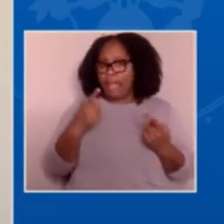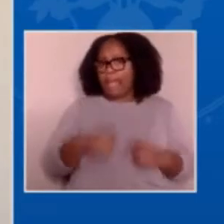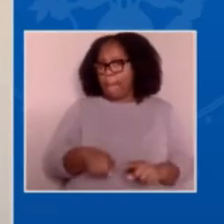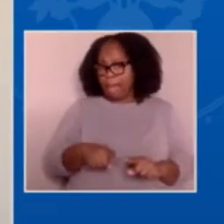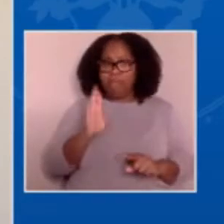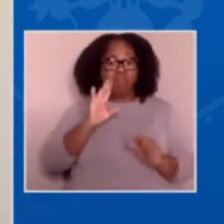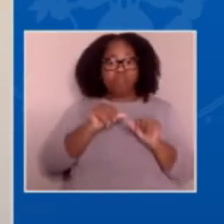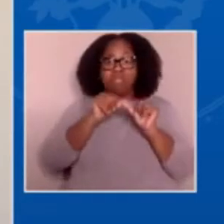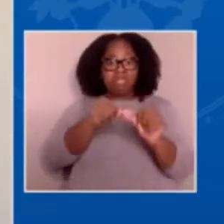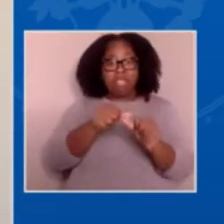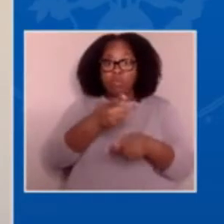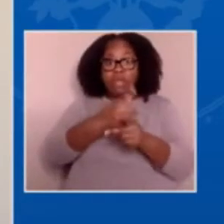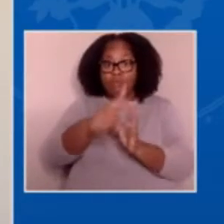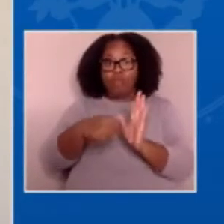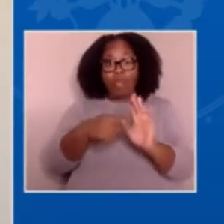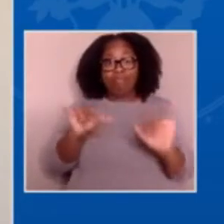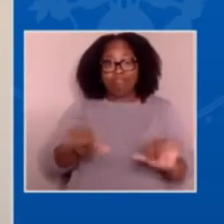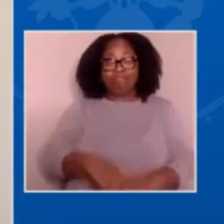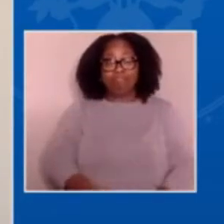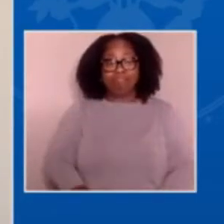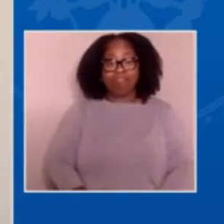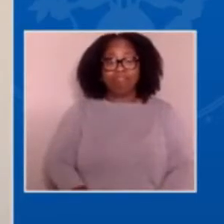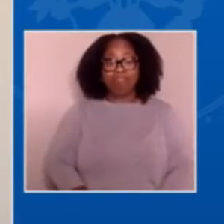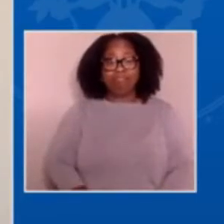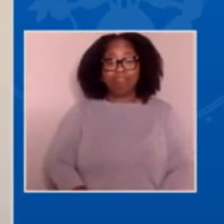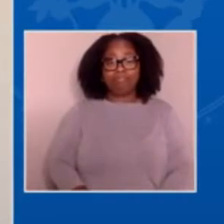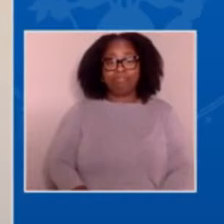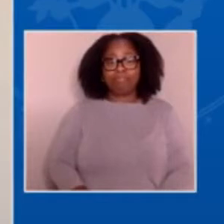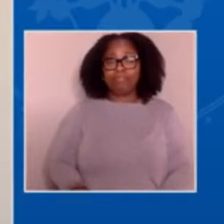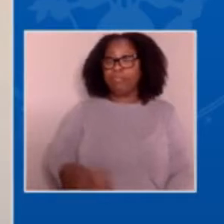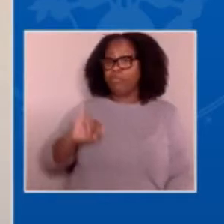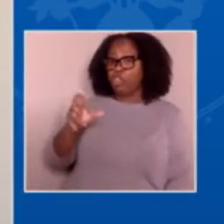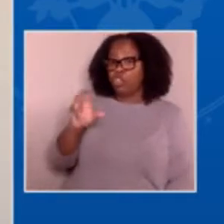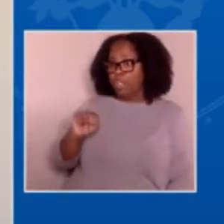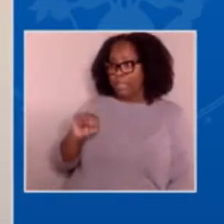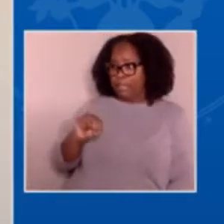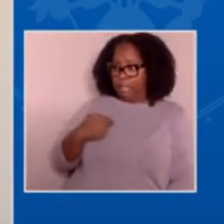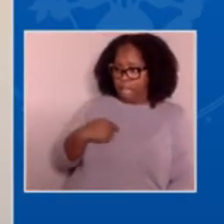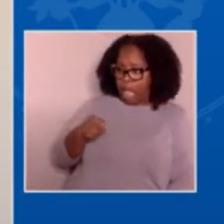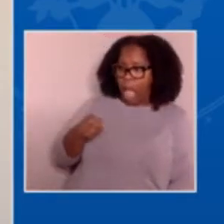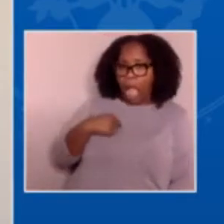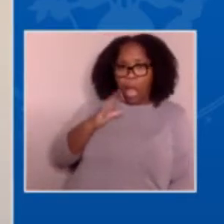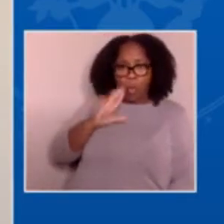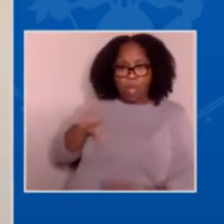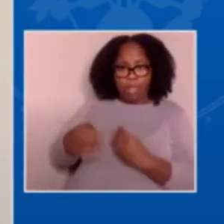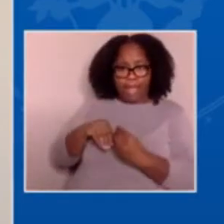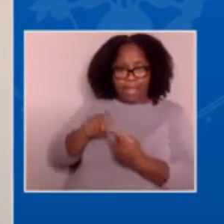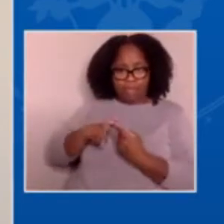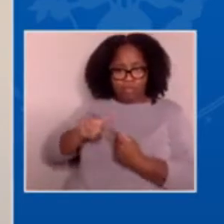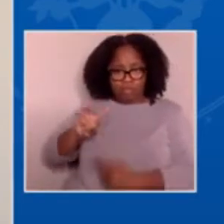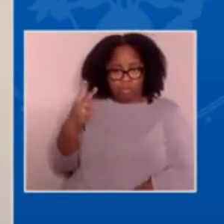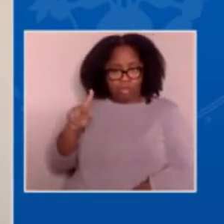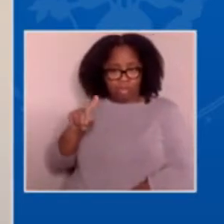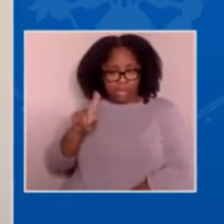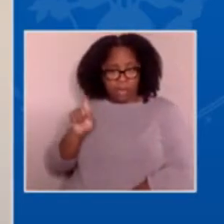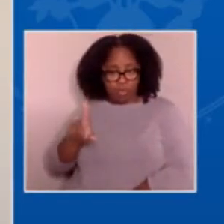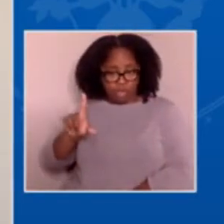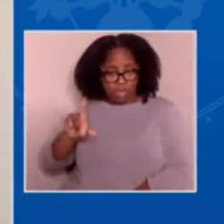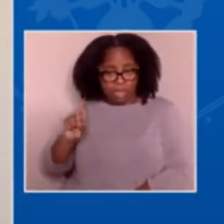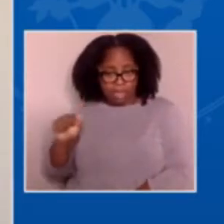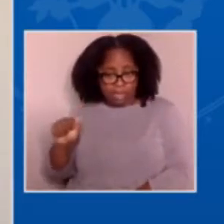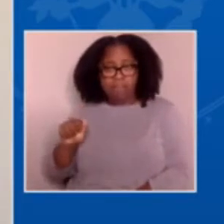that role uh I will just uh add to your second question Lisa uh so as you know uh